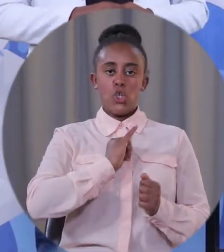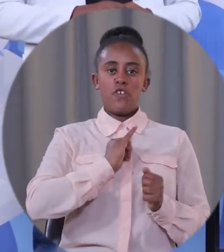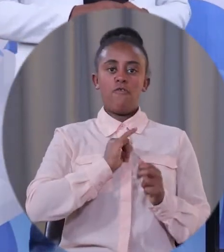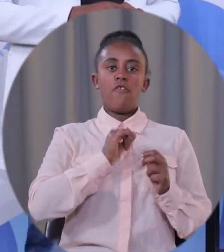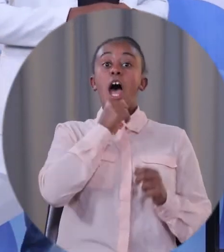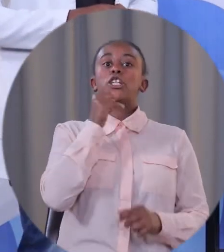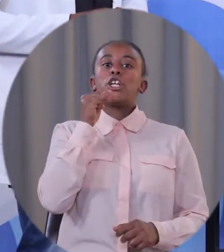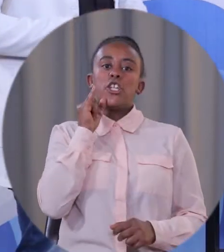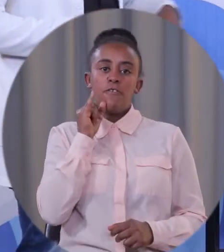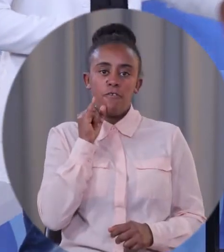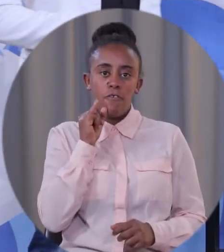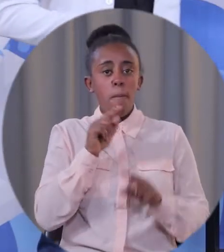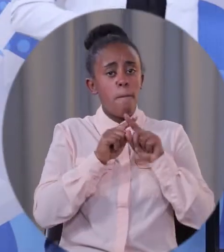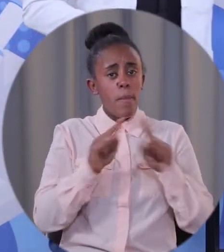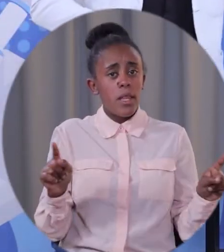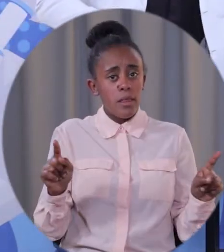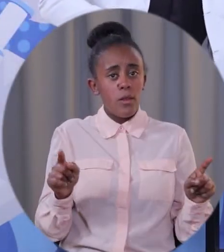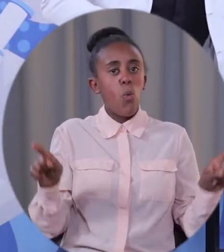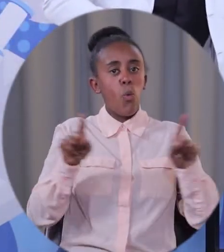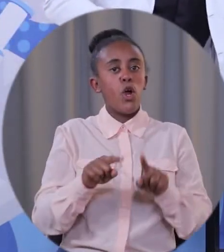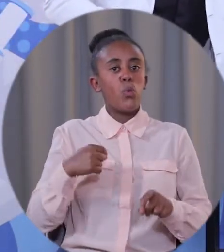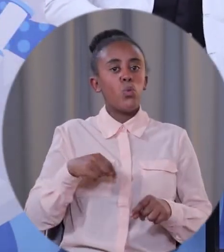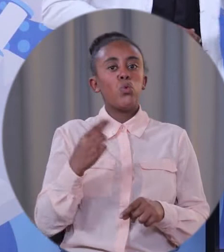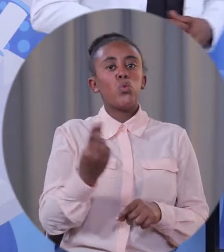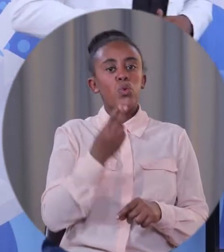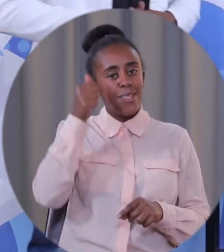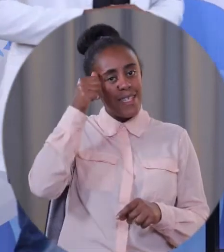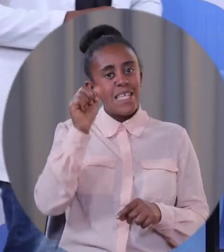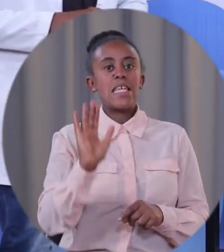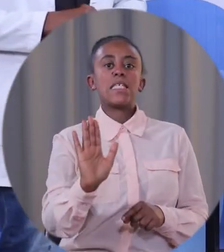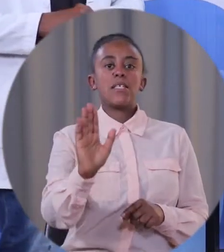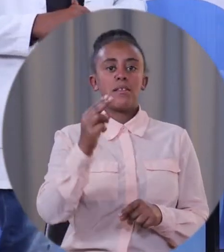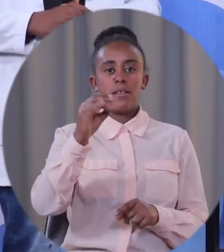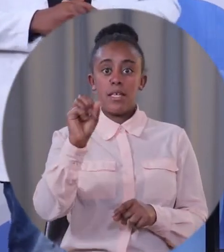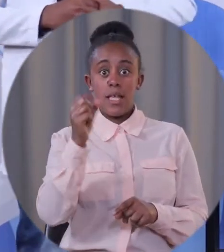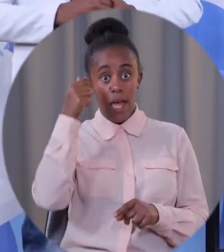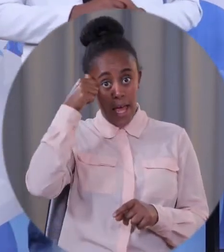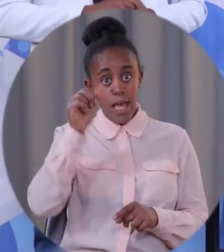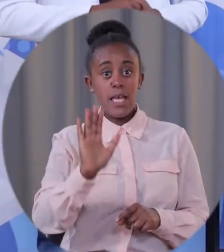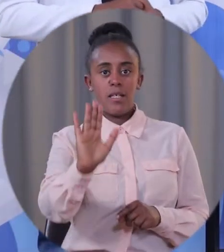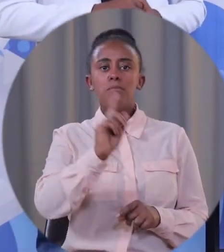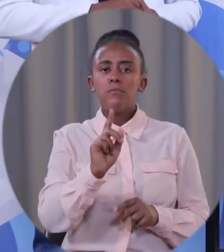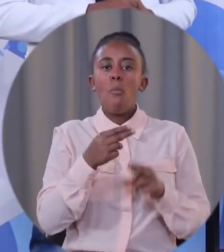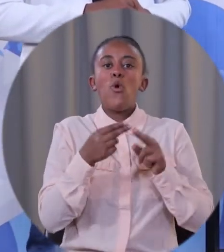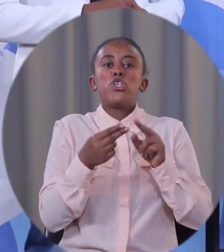adjective. But when we use his here, it is possessive pronoun.